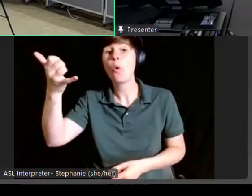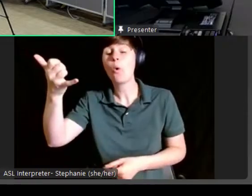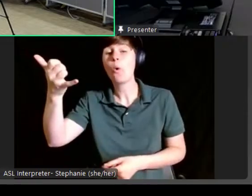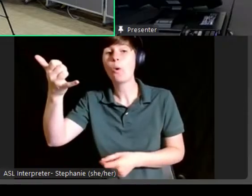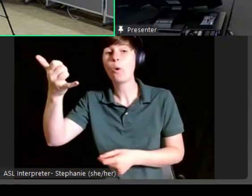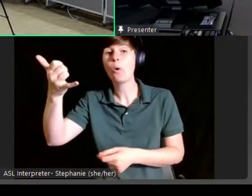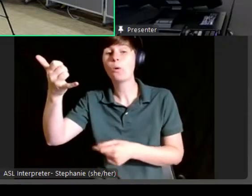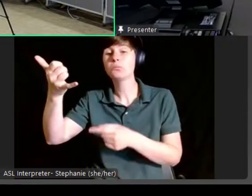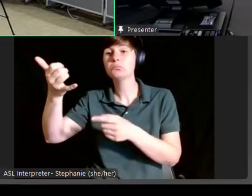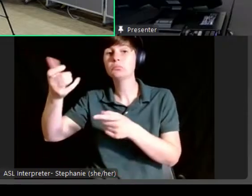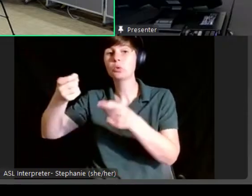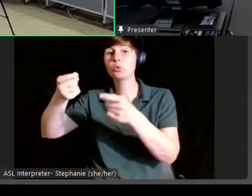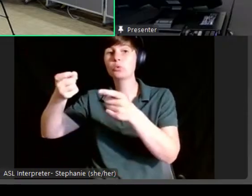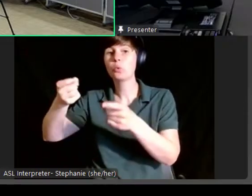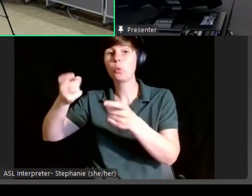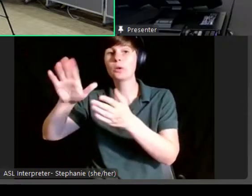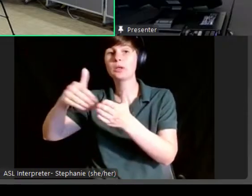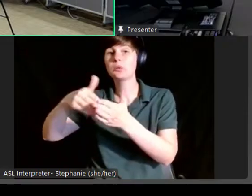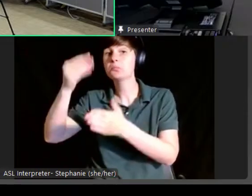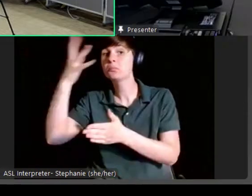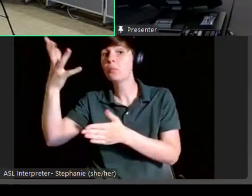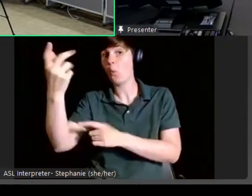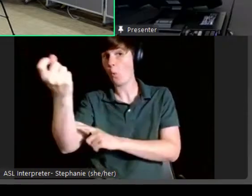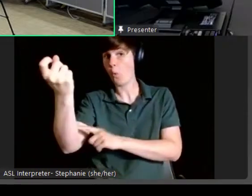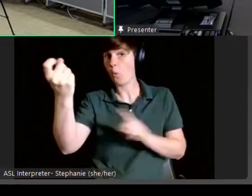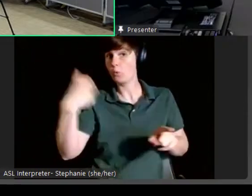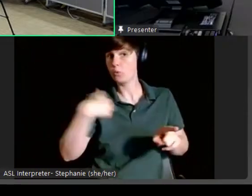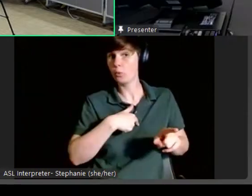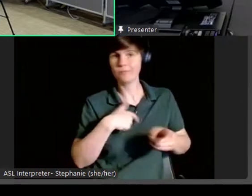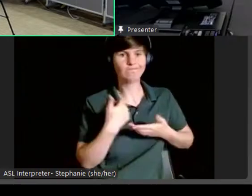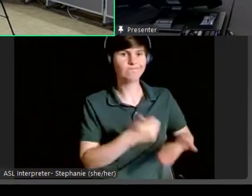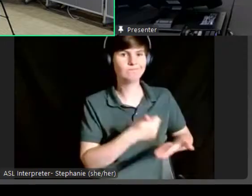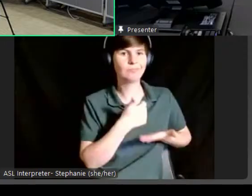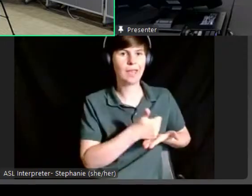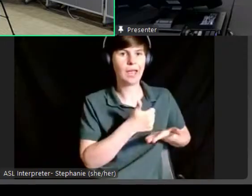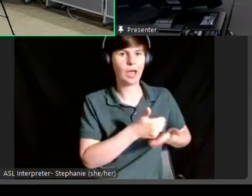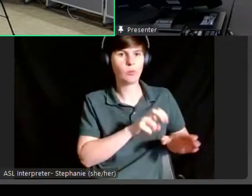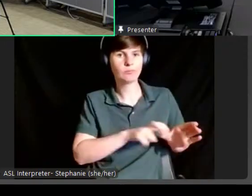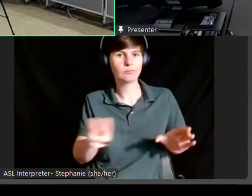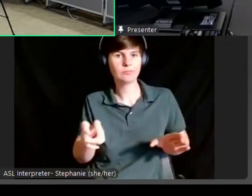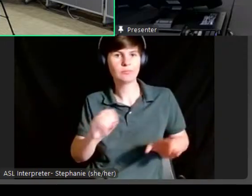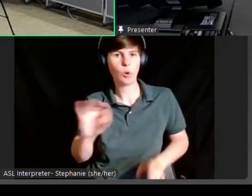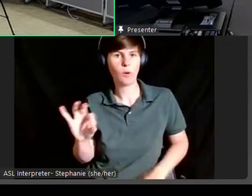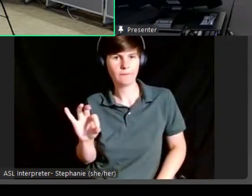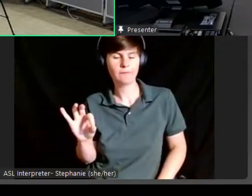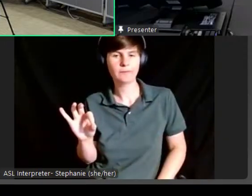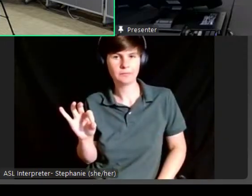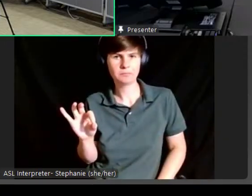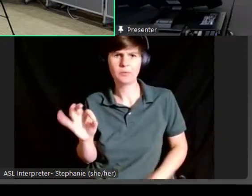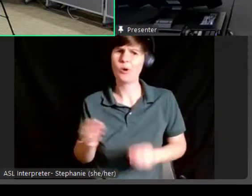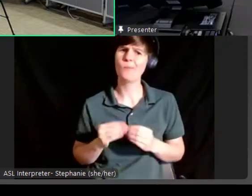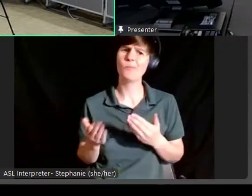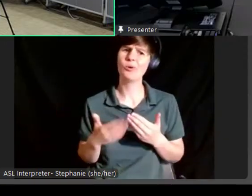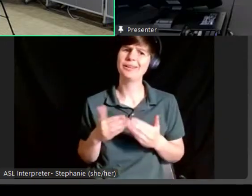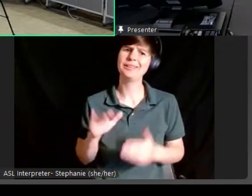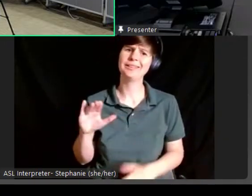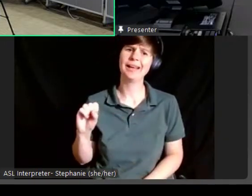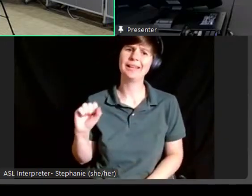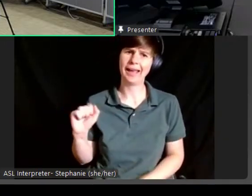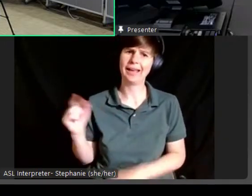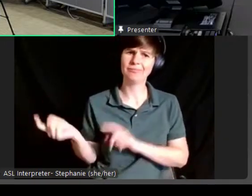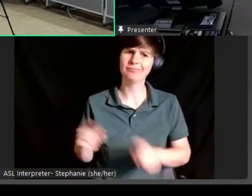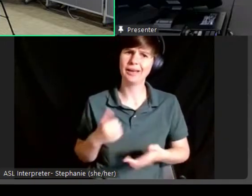the operators are also equipped to be able to do that. Obviously, it's in live service. It's easier when the CSA does it so